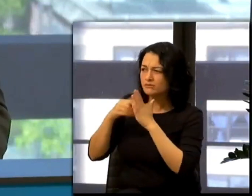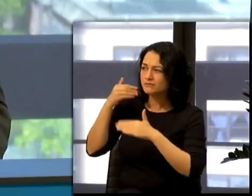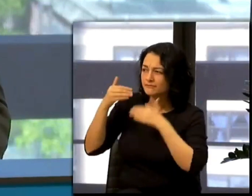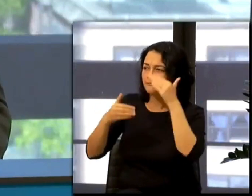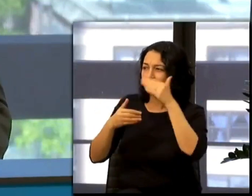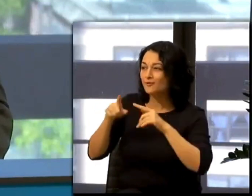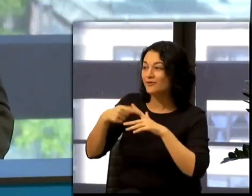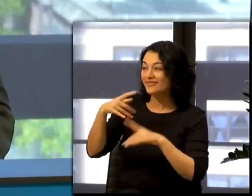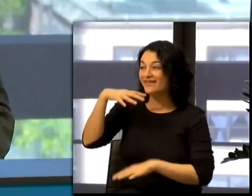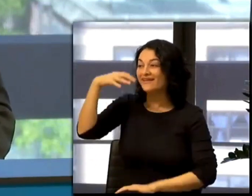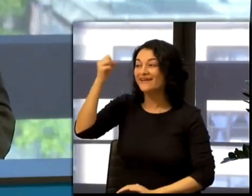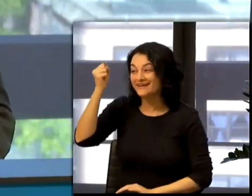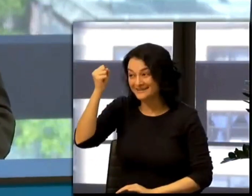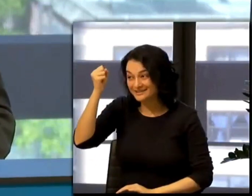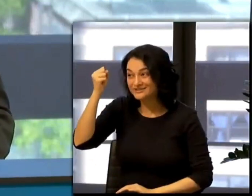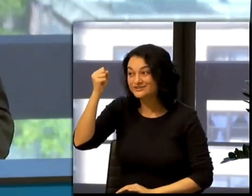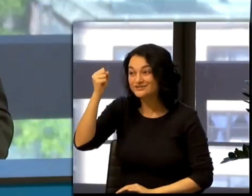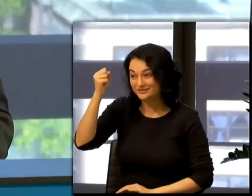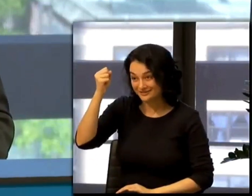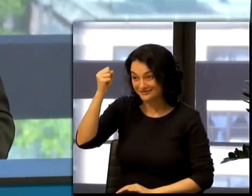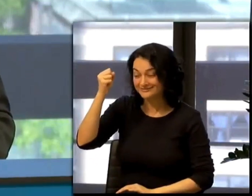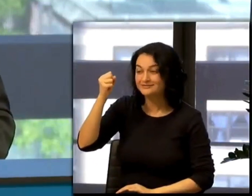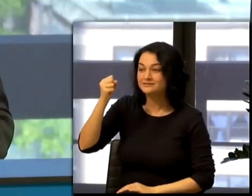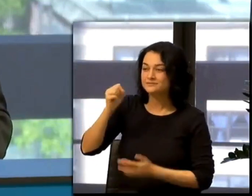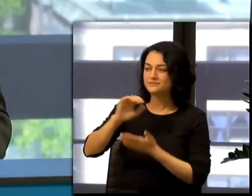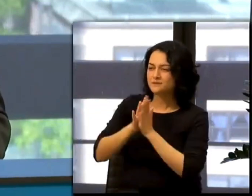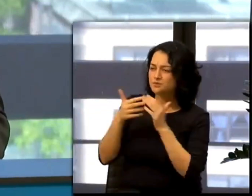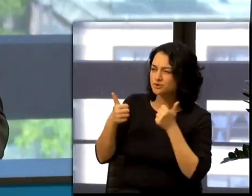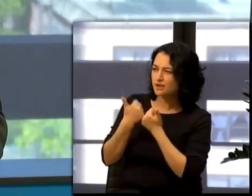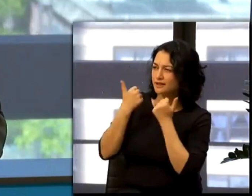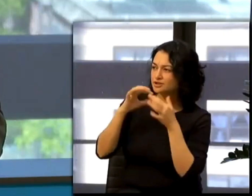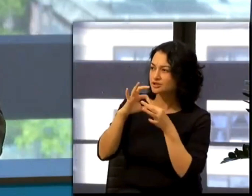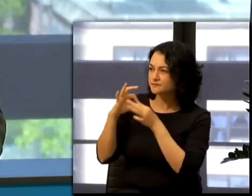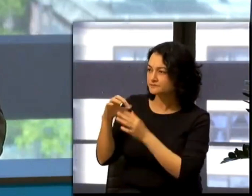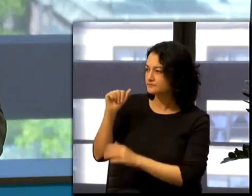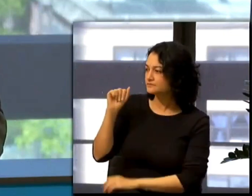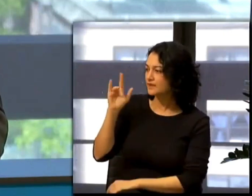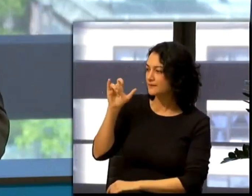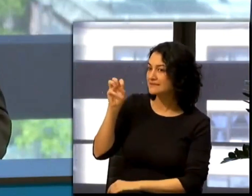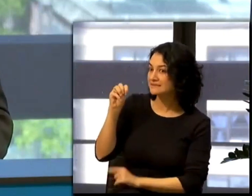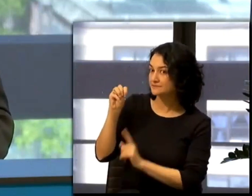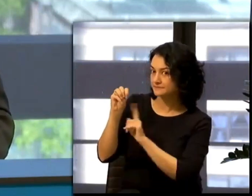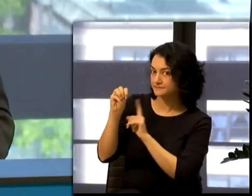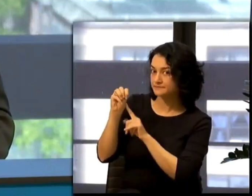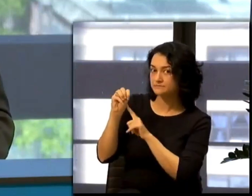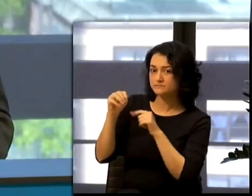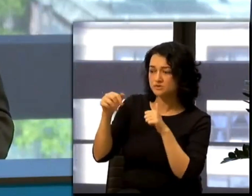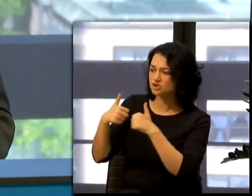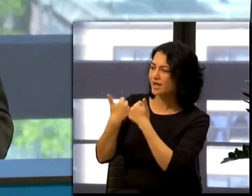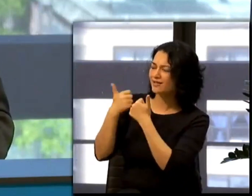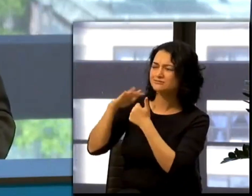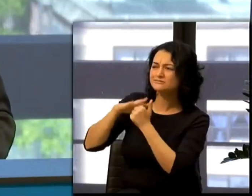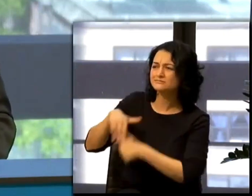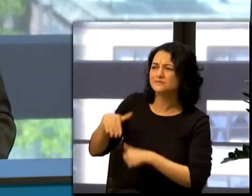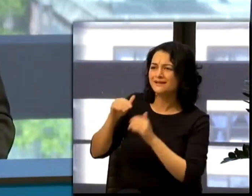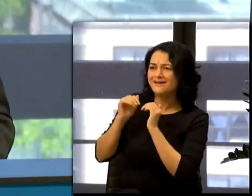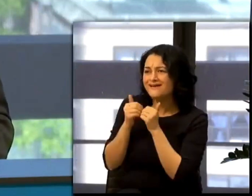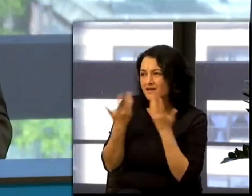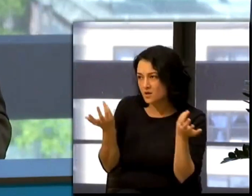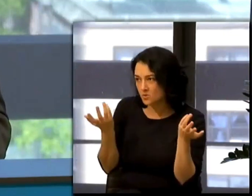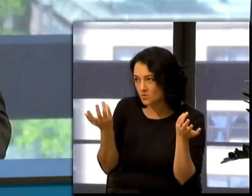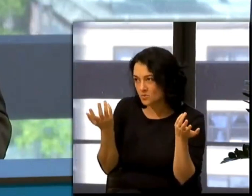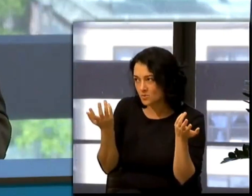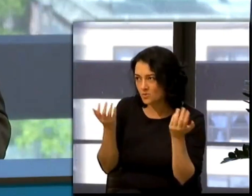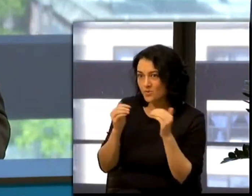to be effective. At SAGE, we believe that addressing the needs and aspirations of LGBTQ+ elders requires